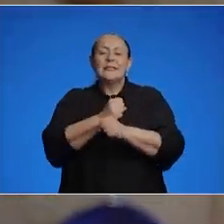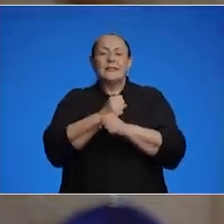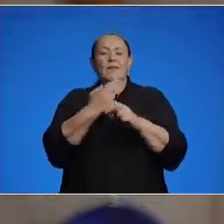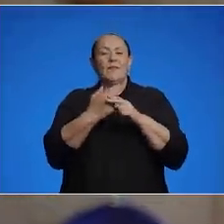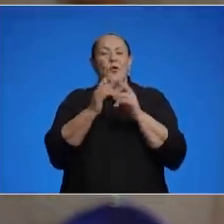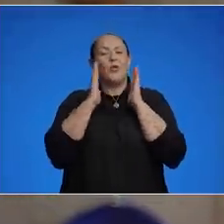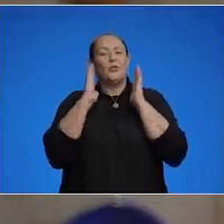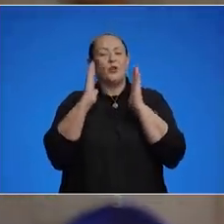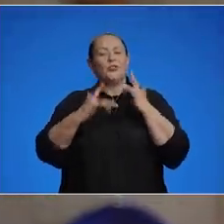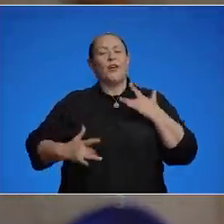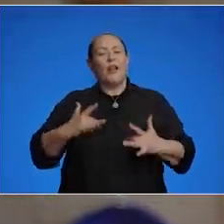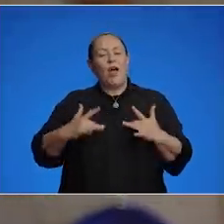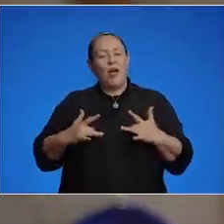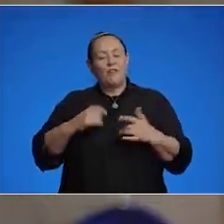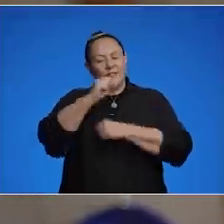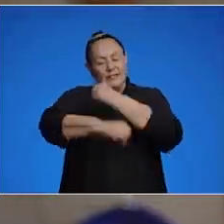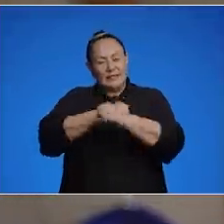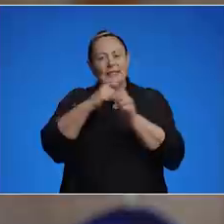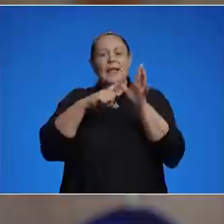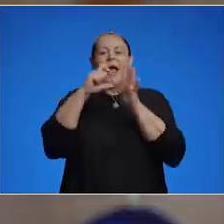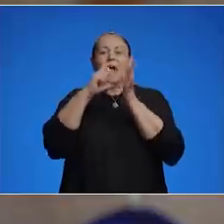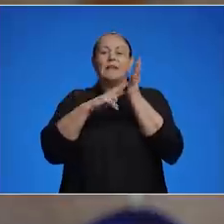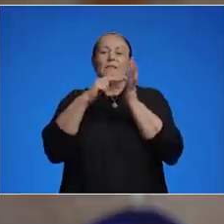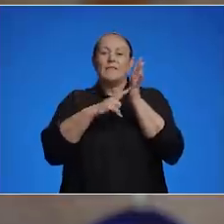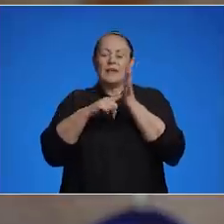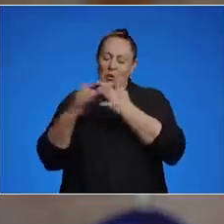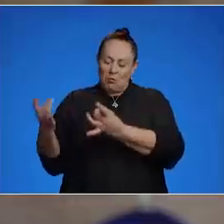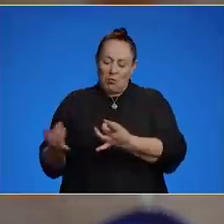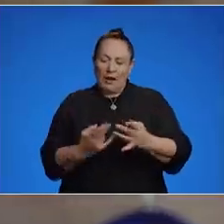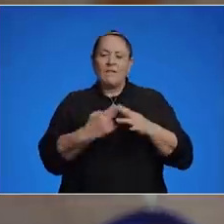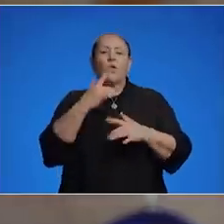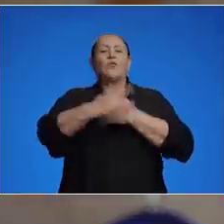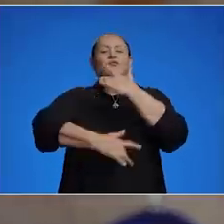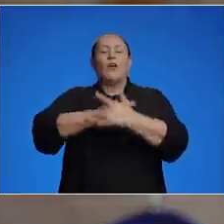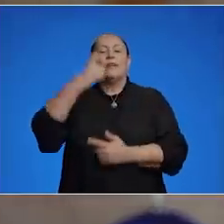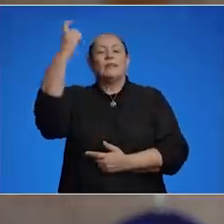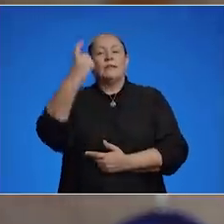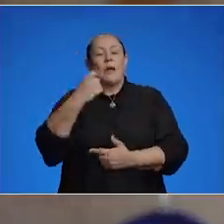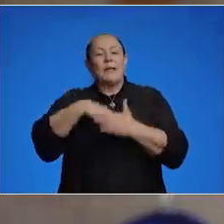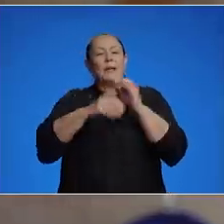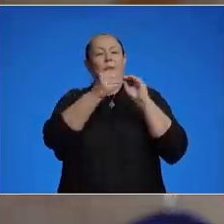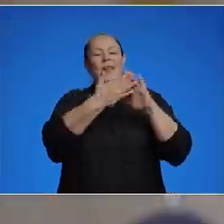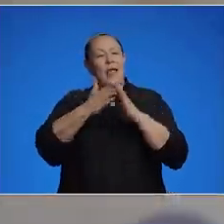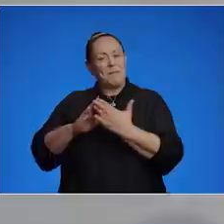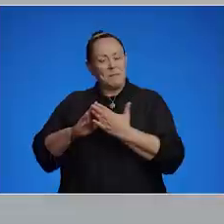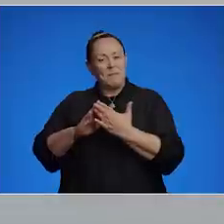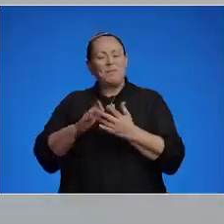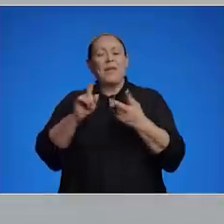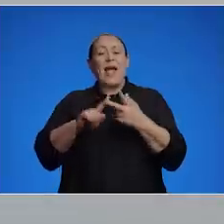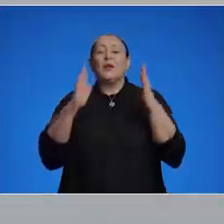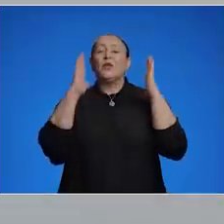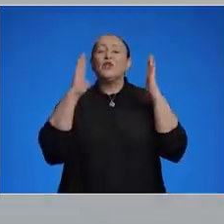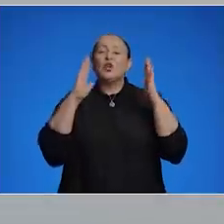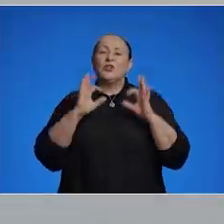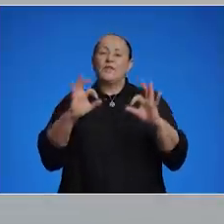year in the life of the Church, the season of Advent. We're preparing for the coming of Christ and Bethlehem. And the